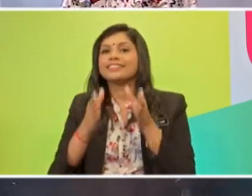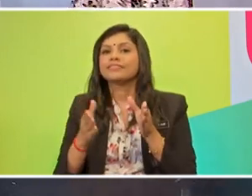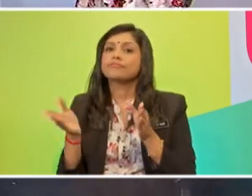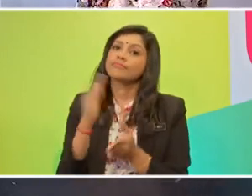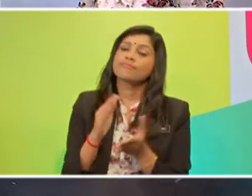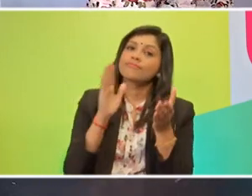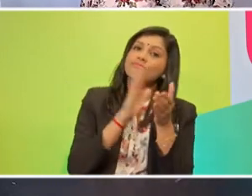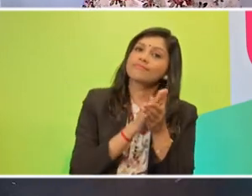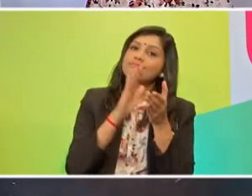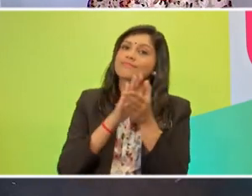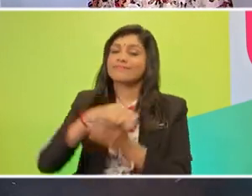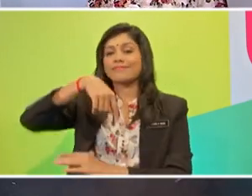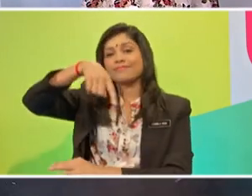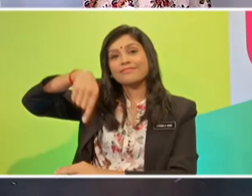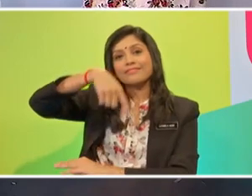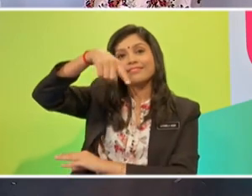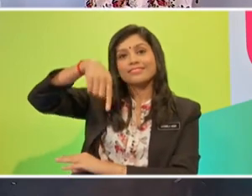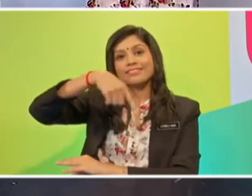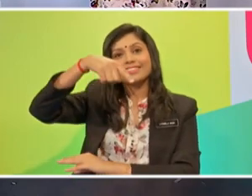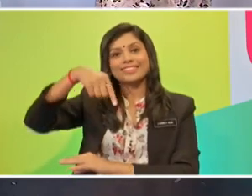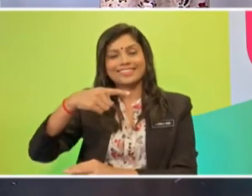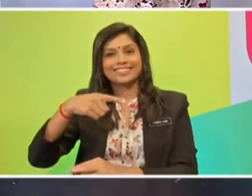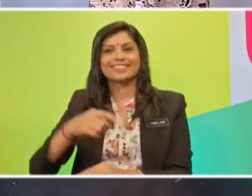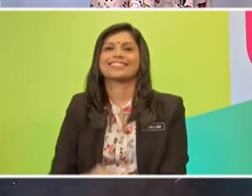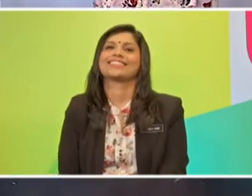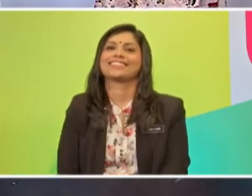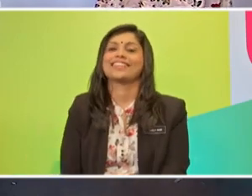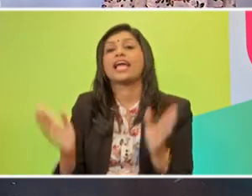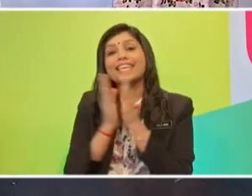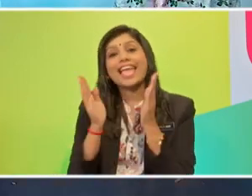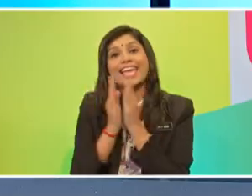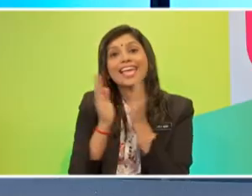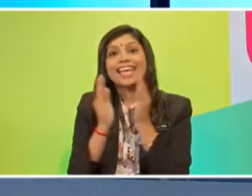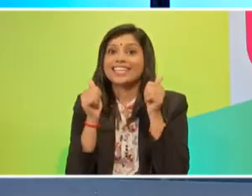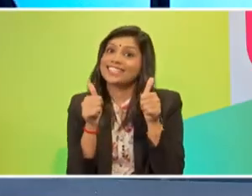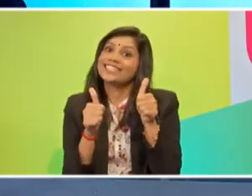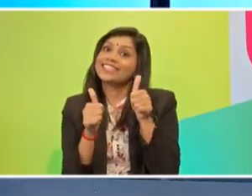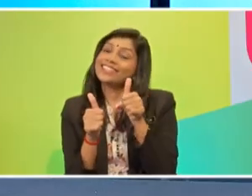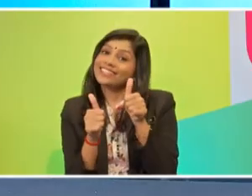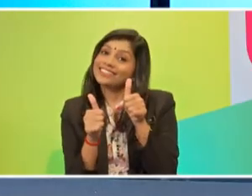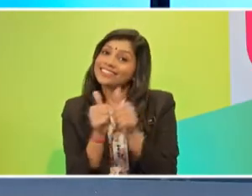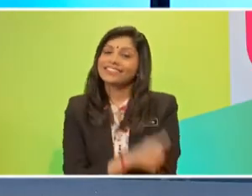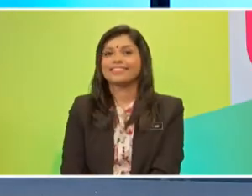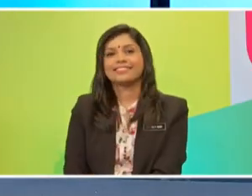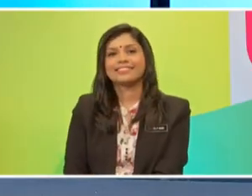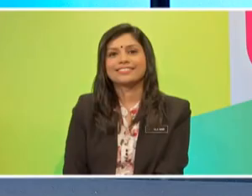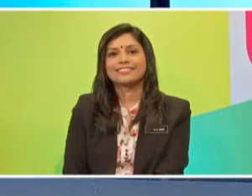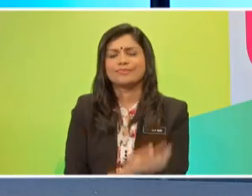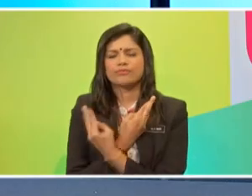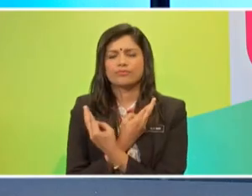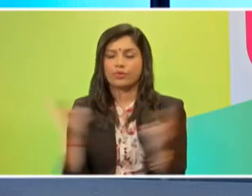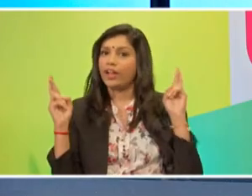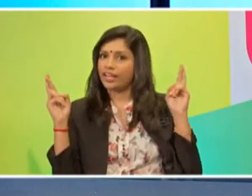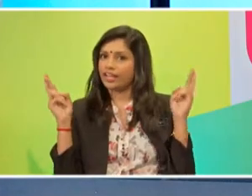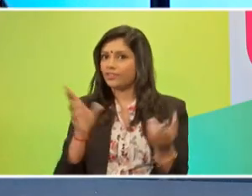turn around. Hello, everyone. Yay! Wow, I'm already super ready for our lesson for